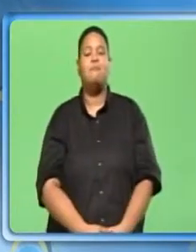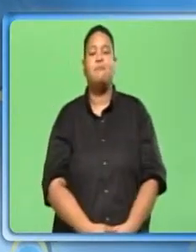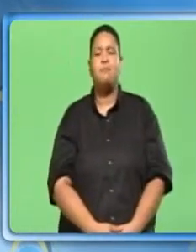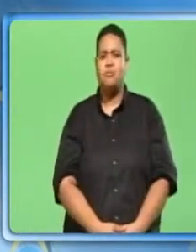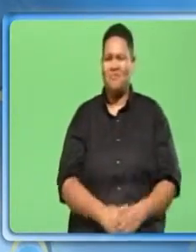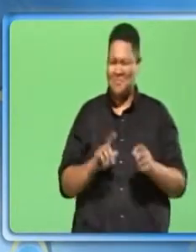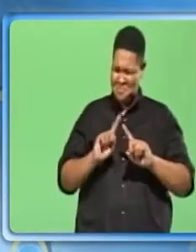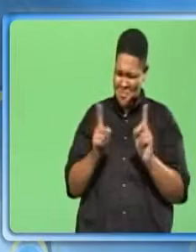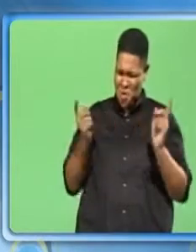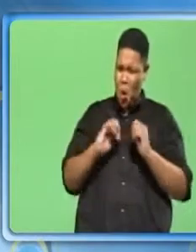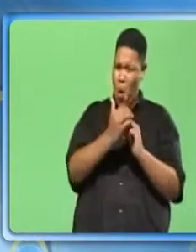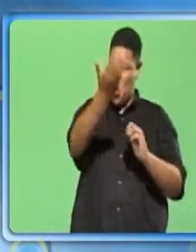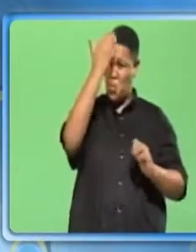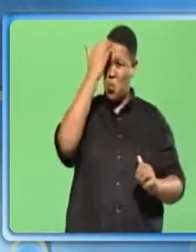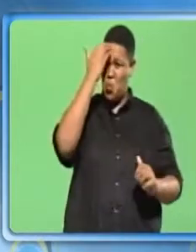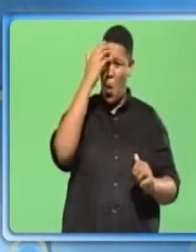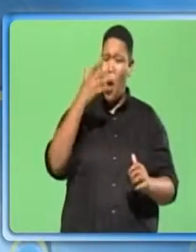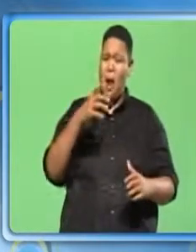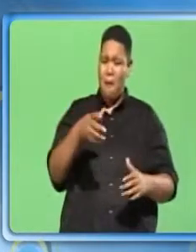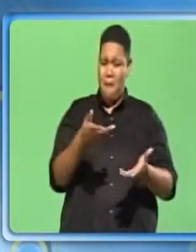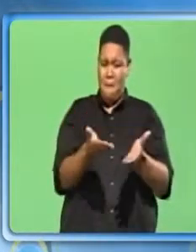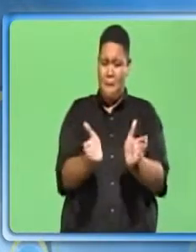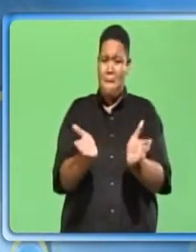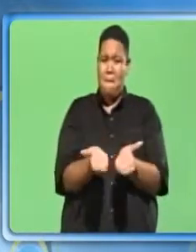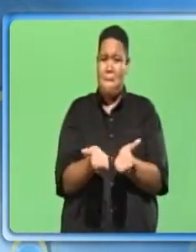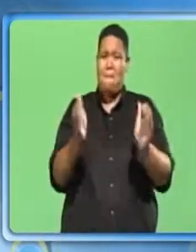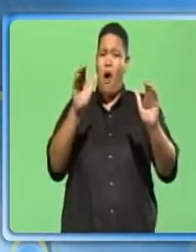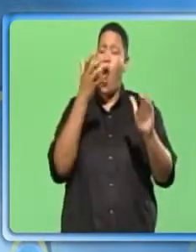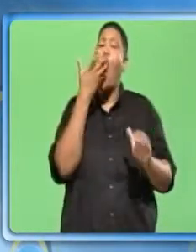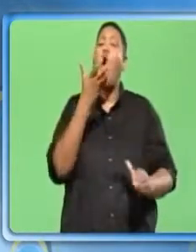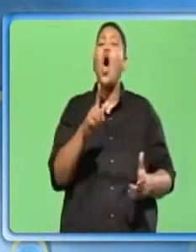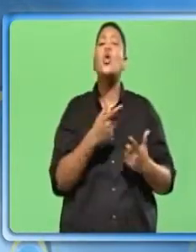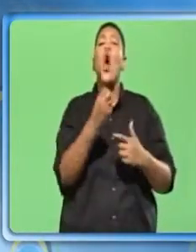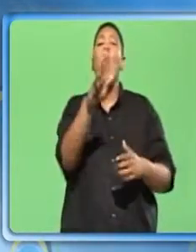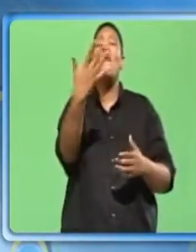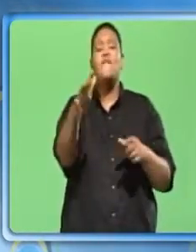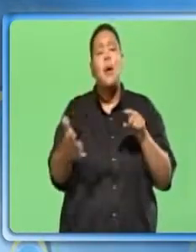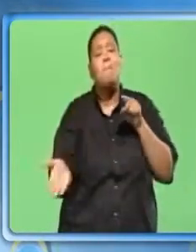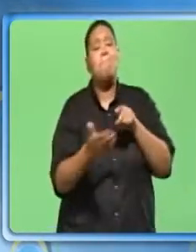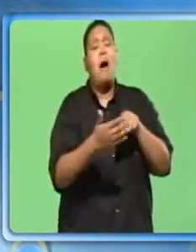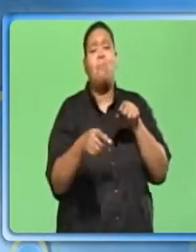But how do you know that the pot is hot, or when you stub your toe?